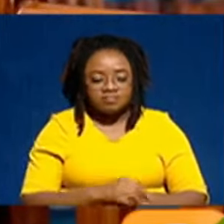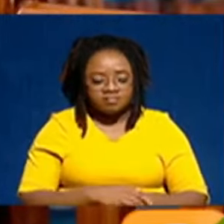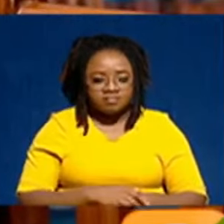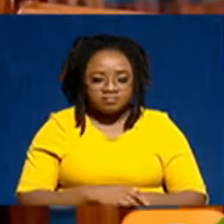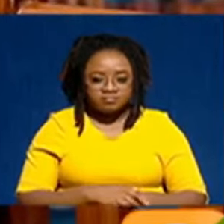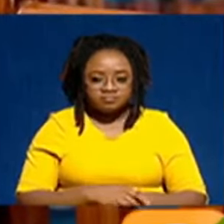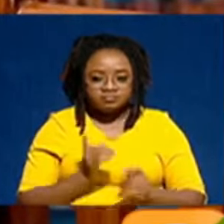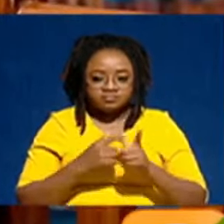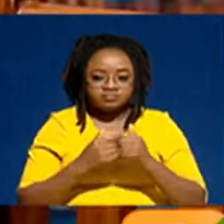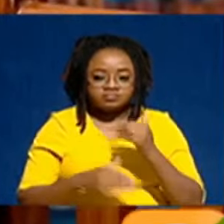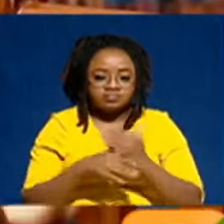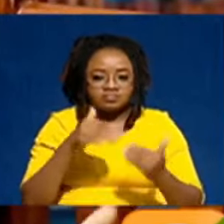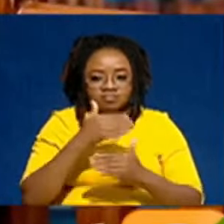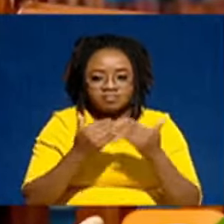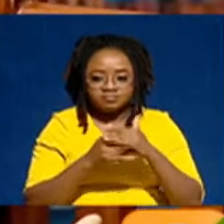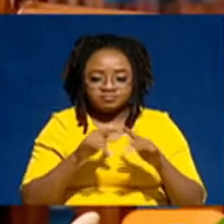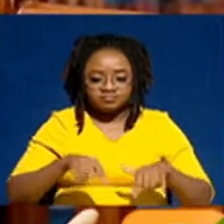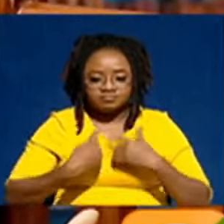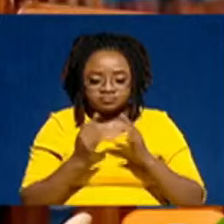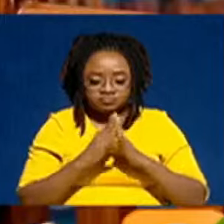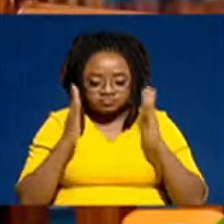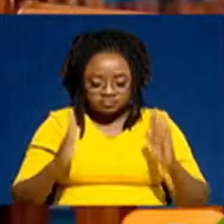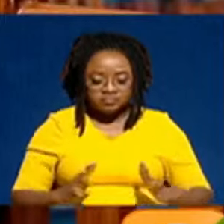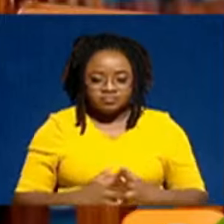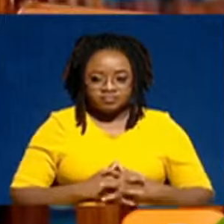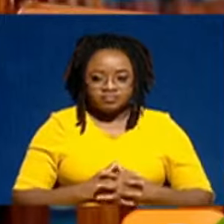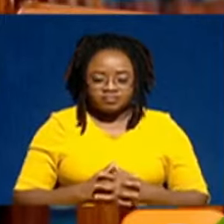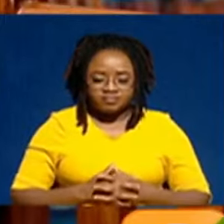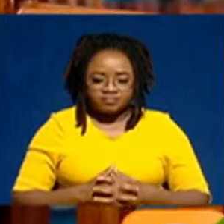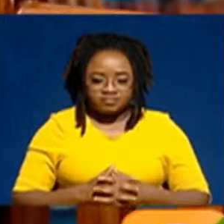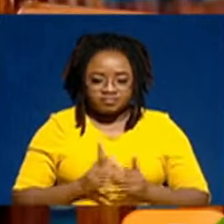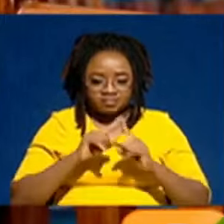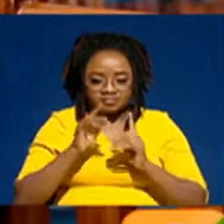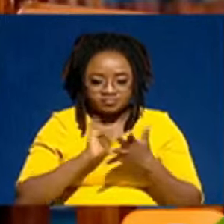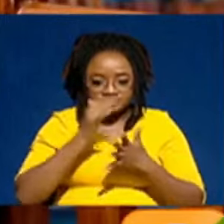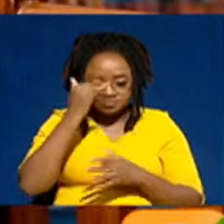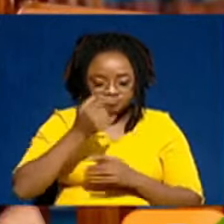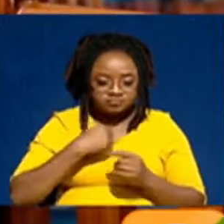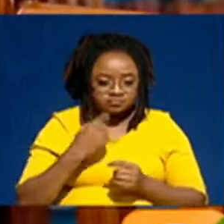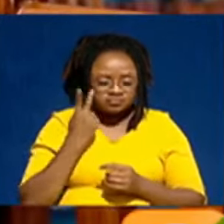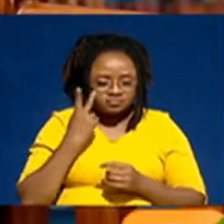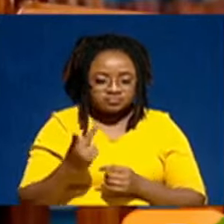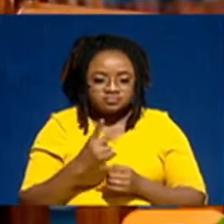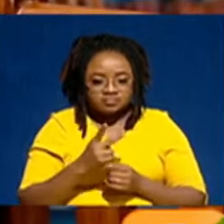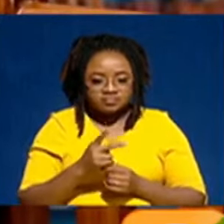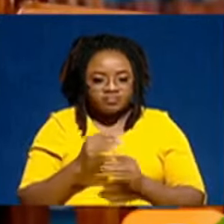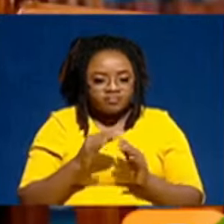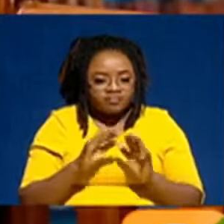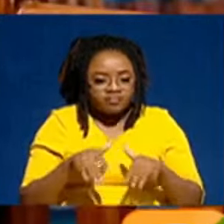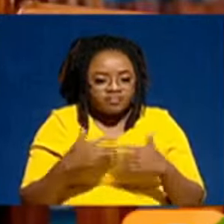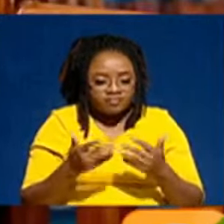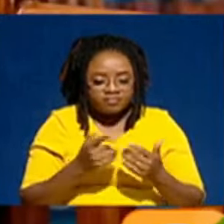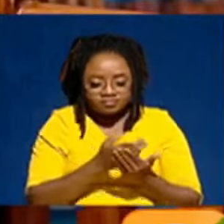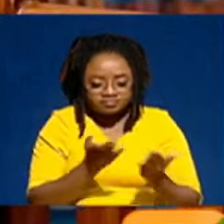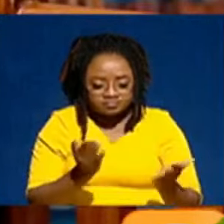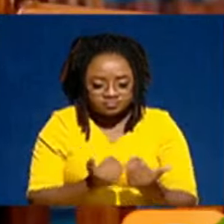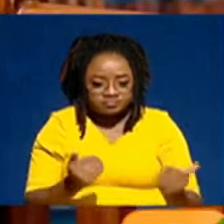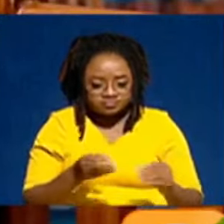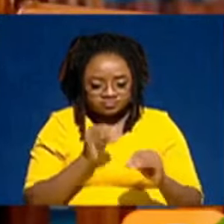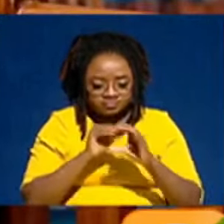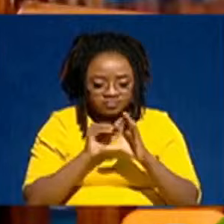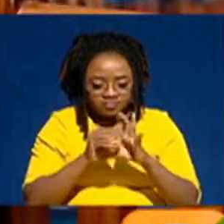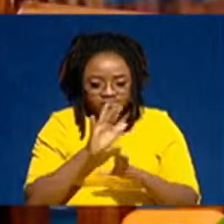and build what we call self-build at the end of the day. And that's why even when it comes to the issue of affordable housing, is somebody saying, I'm already investing in my